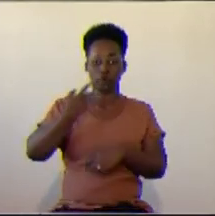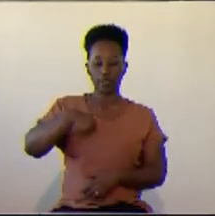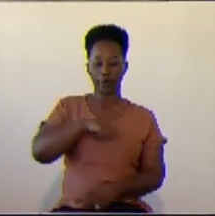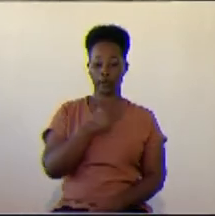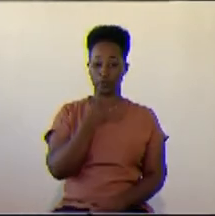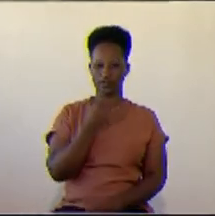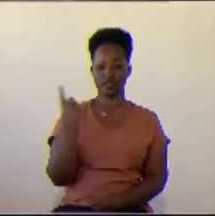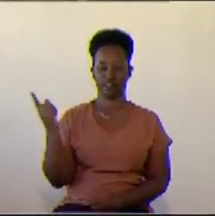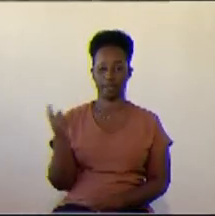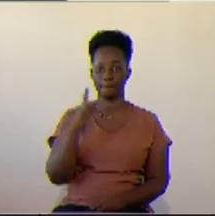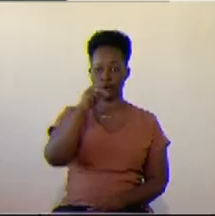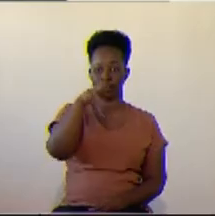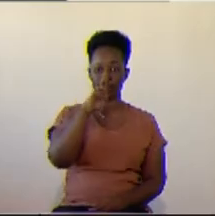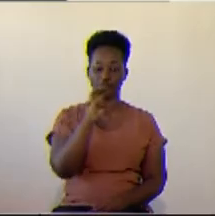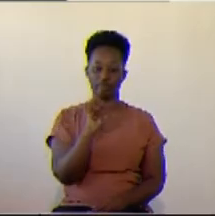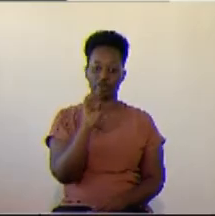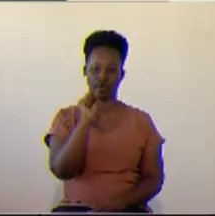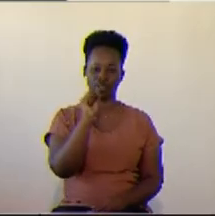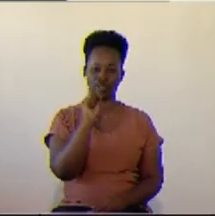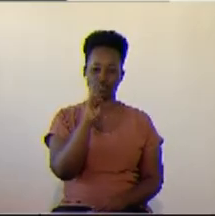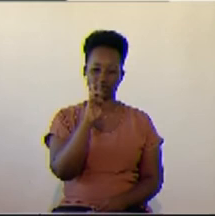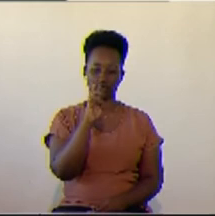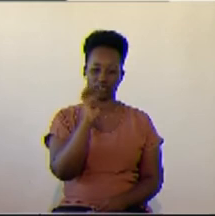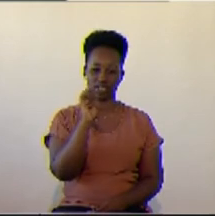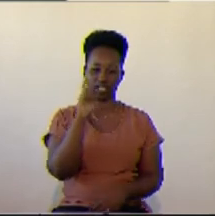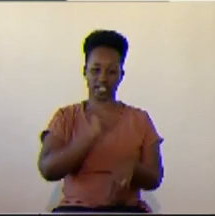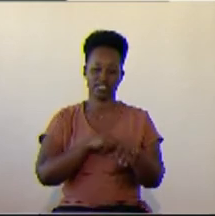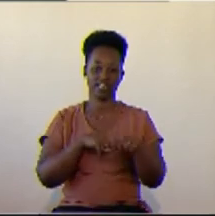here, the pressure during relaxation